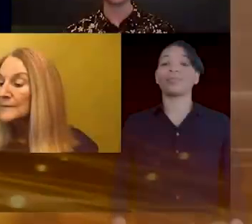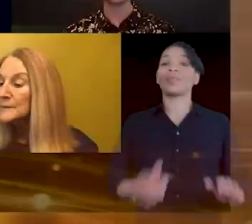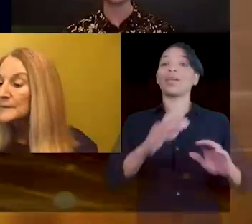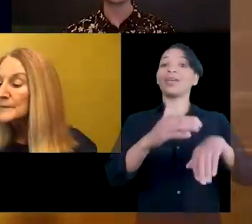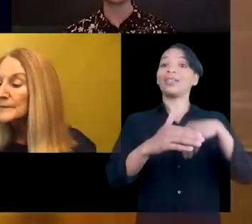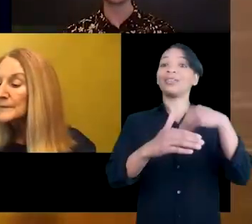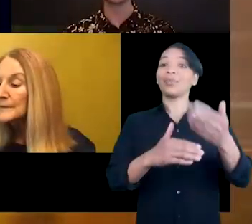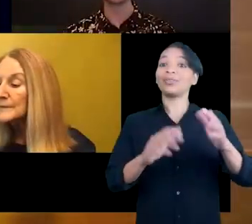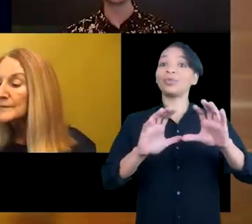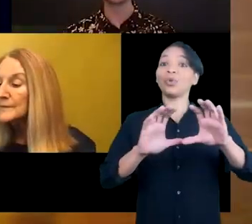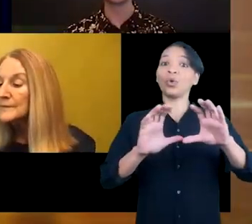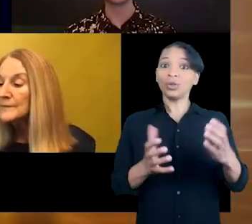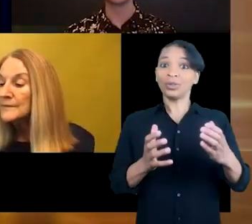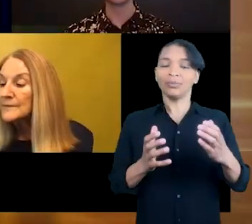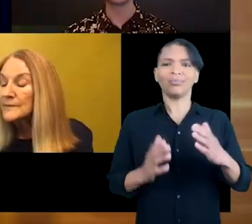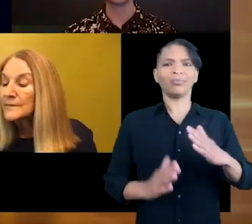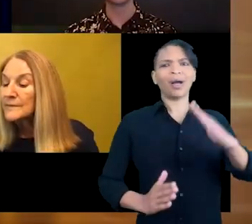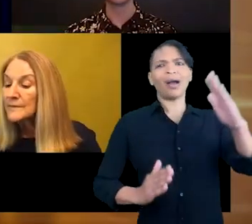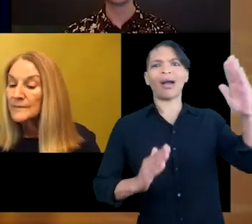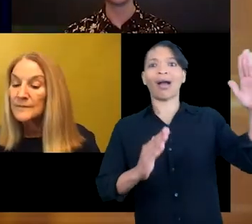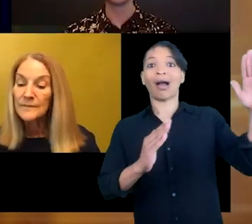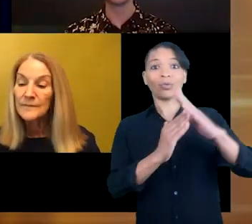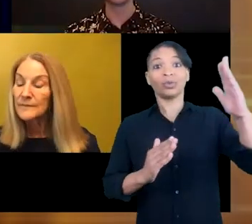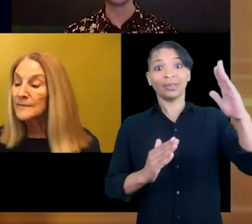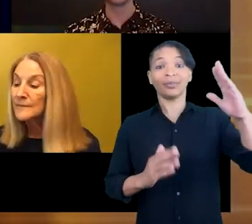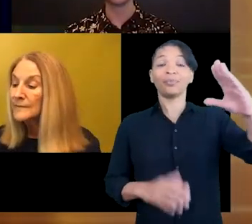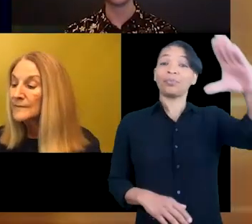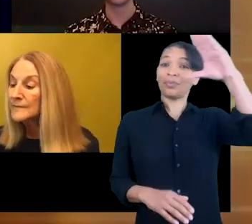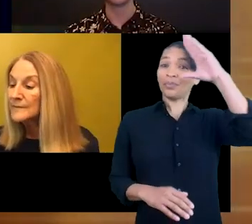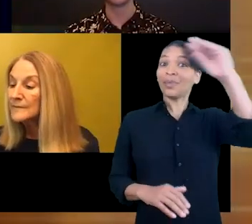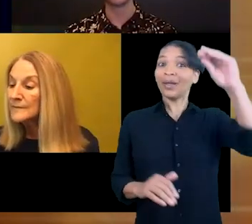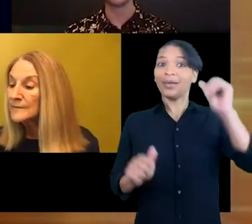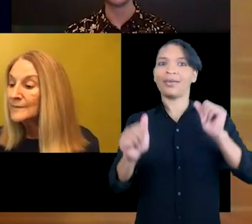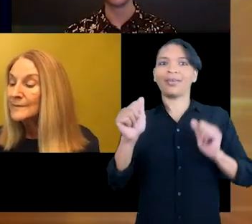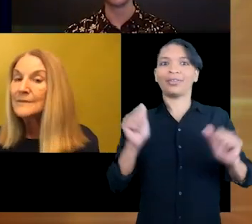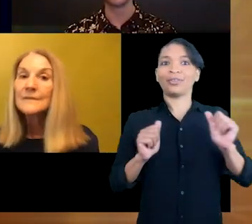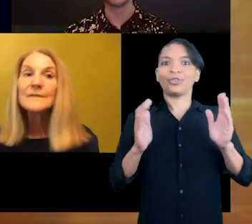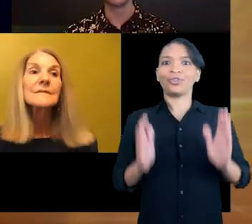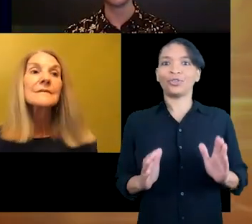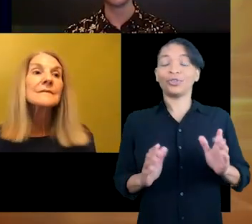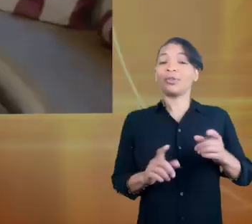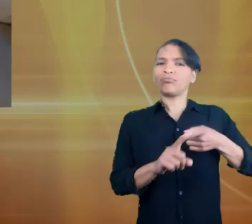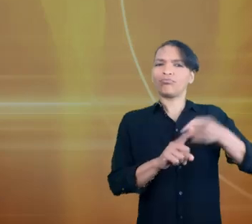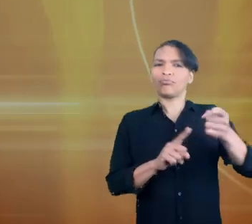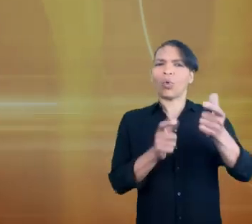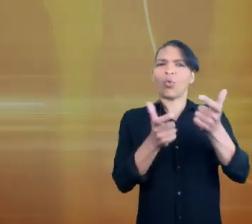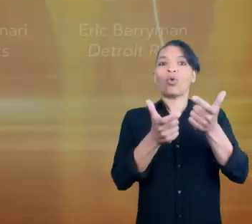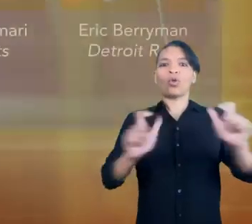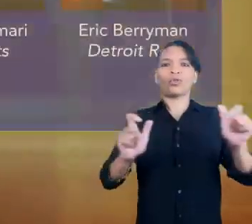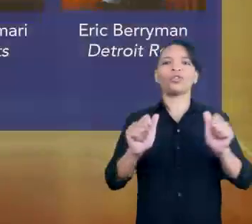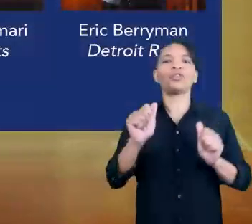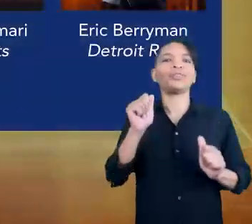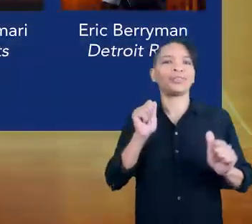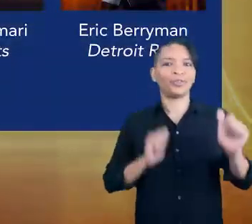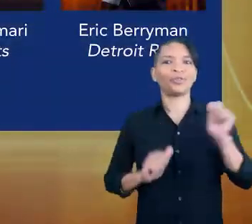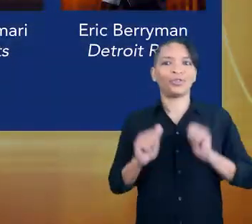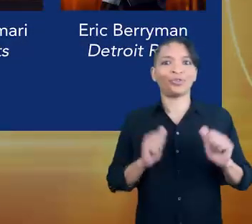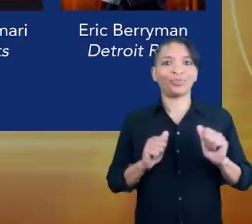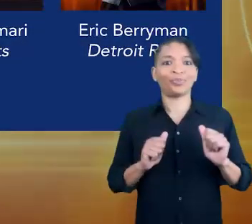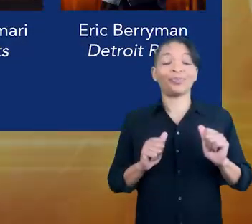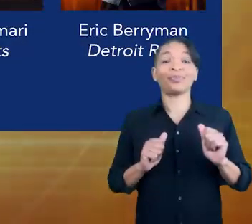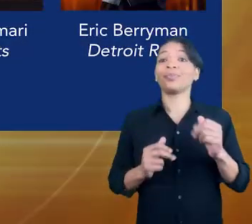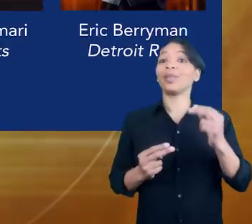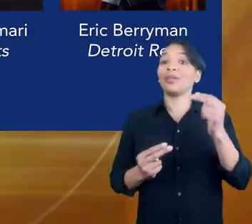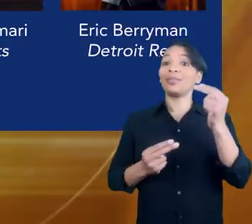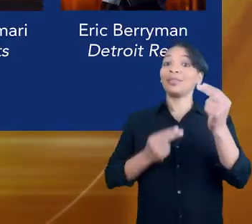The next category is Outstanding Actor Large Theater, and the nominees are Will LeBeau, Rosencrantz